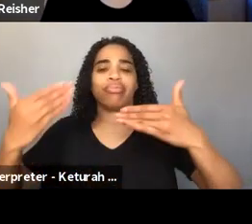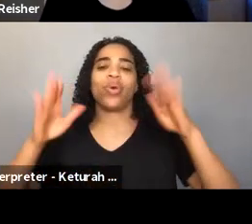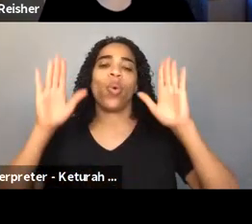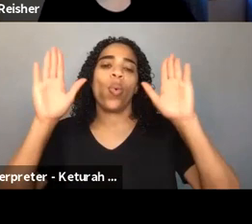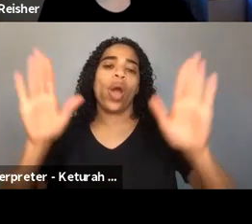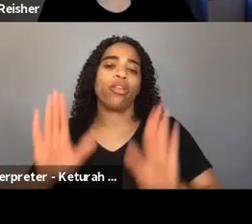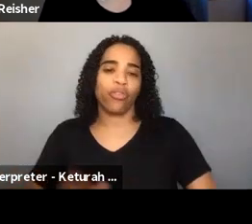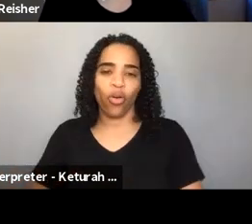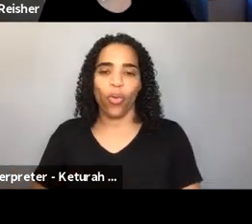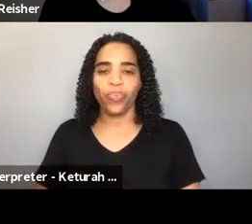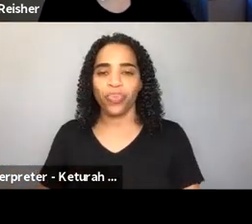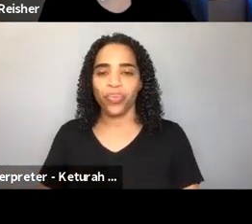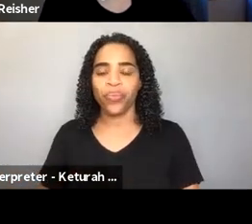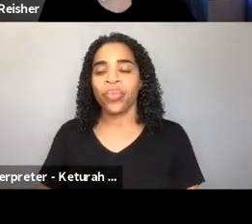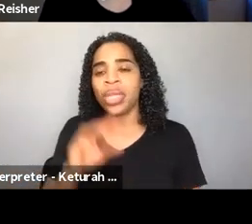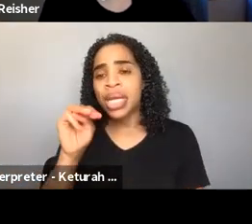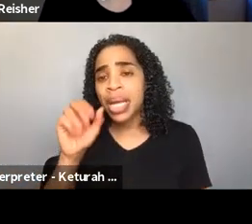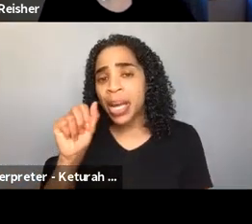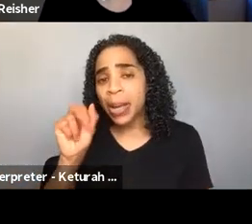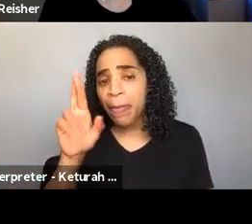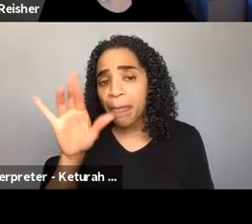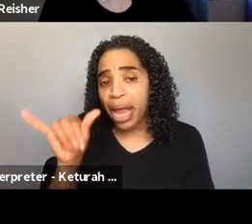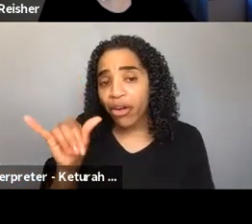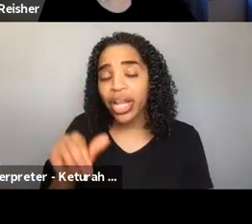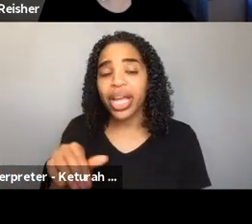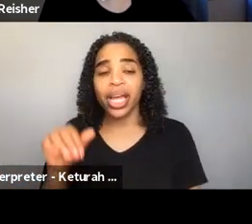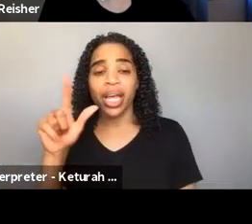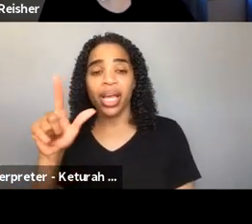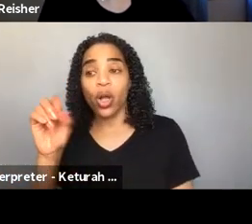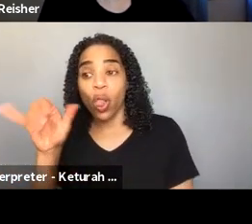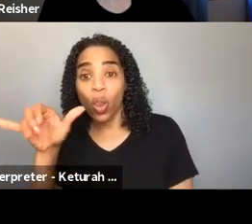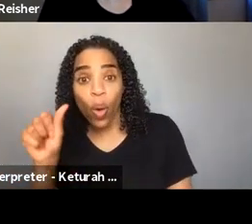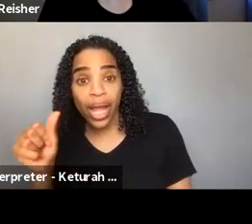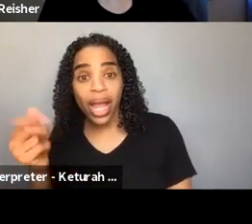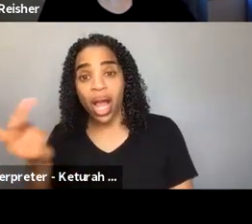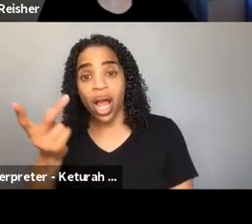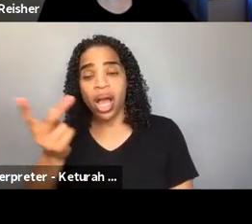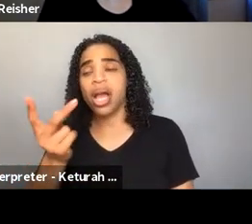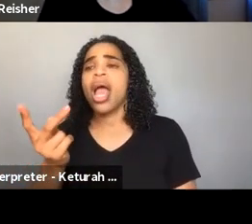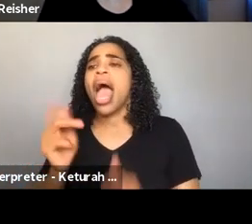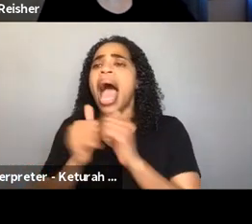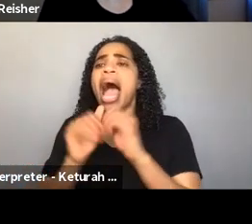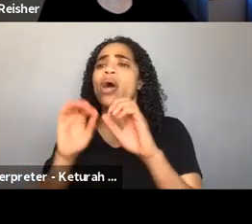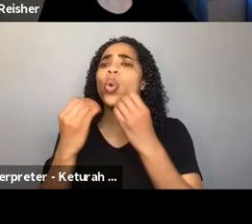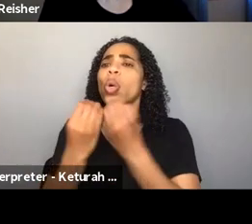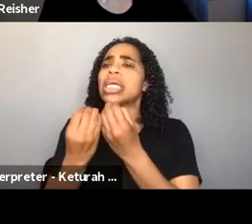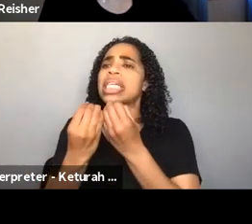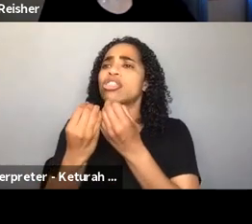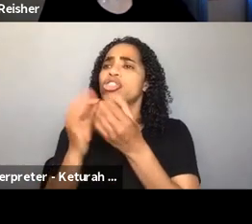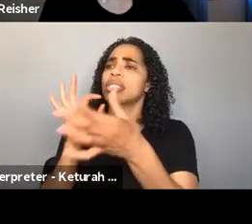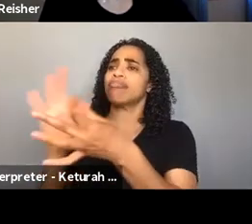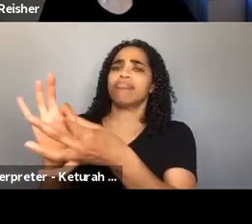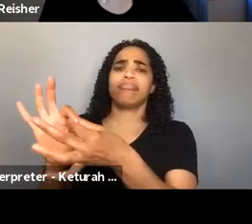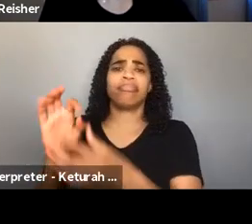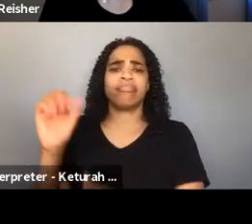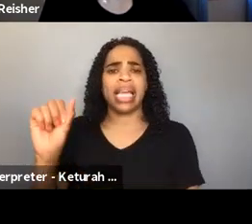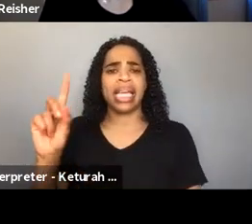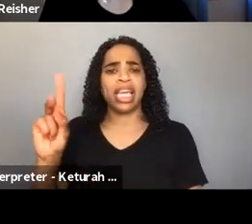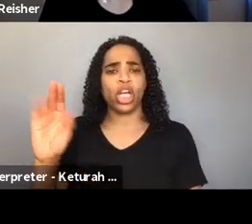and or Loya who could answer this one. How do organizations become affiliated with the